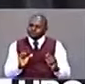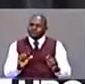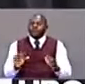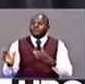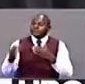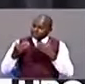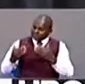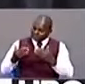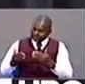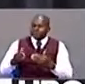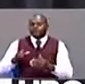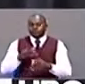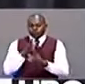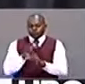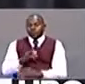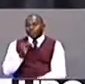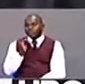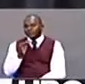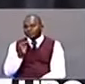Thank you, Right Honorable Speaker.